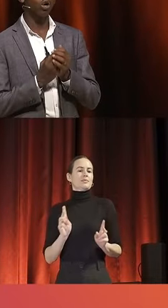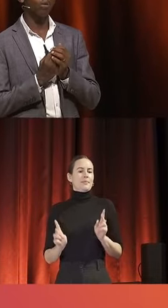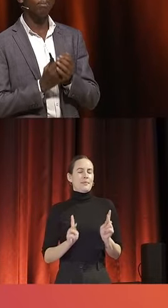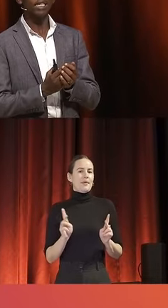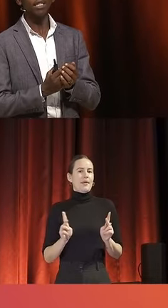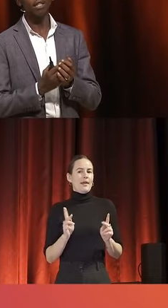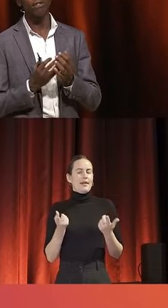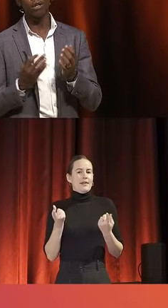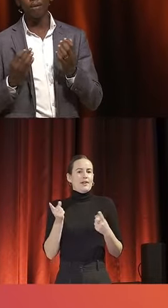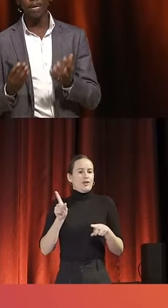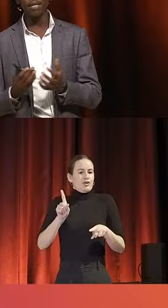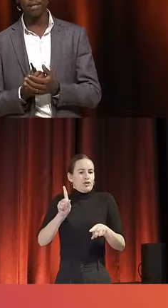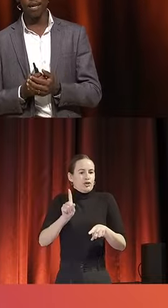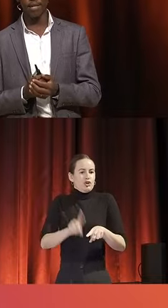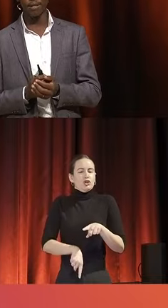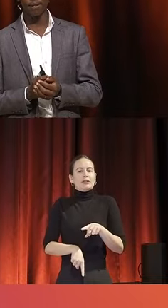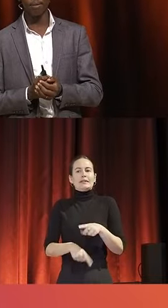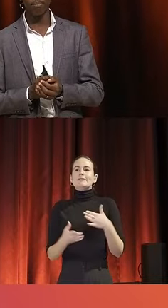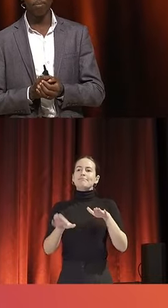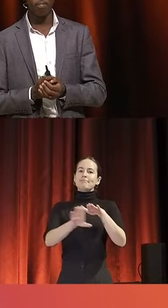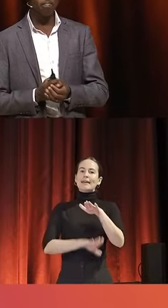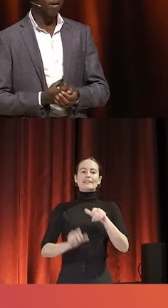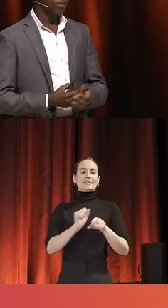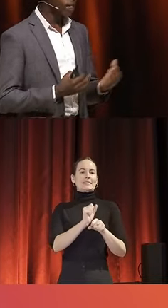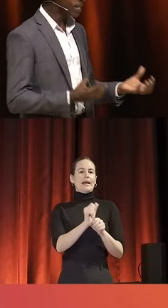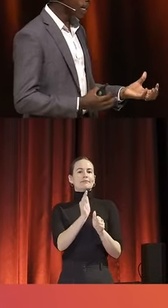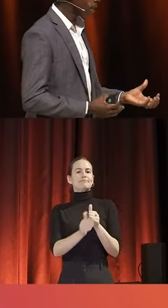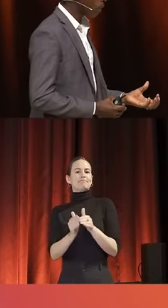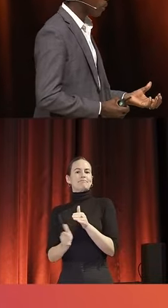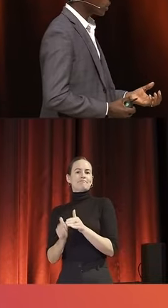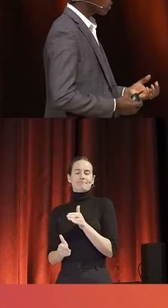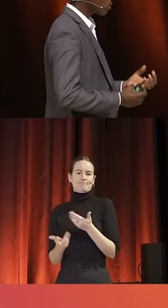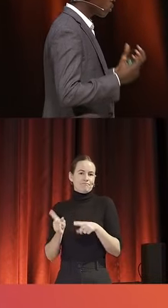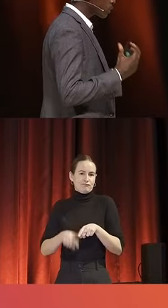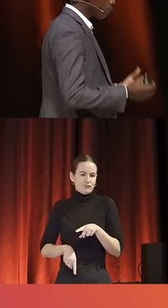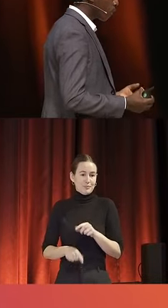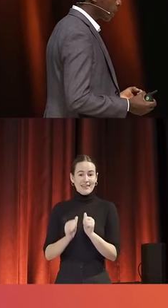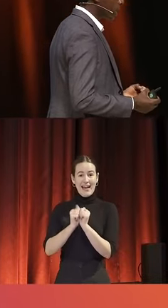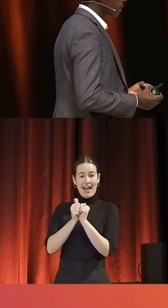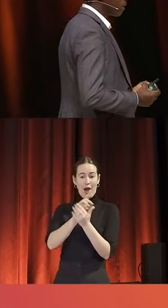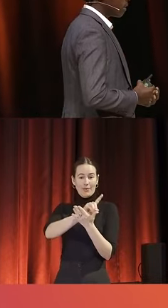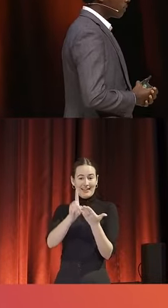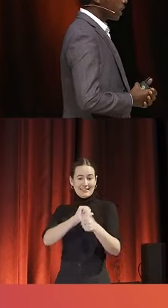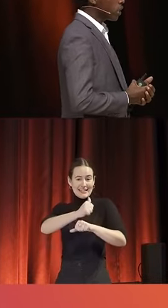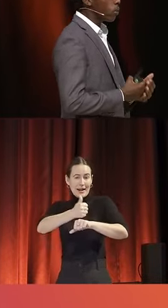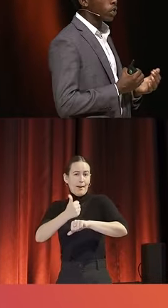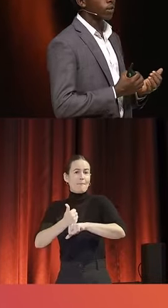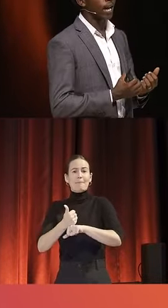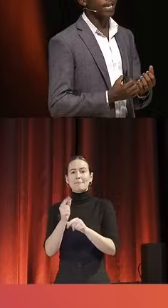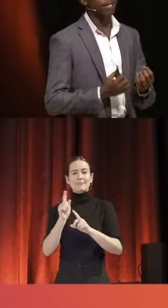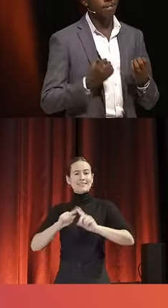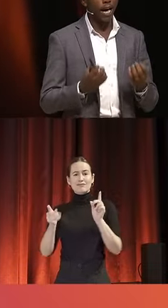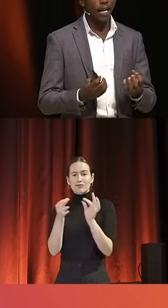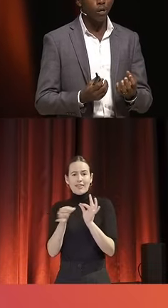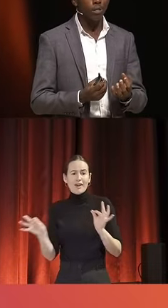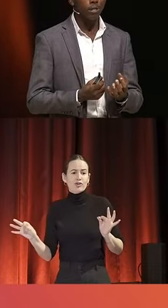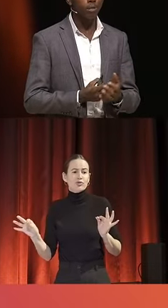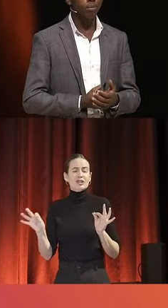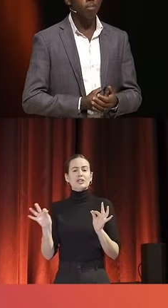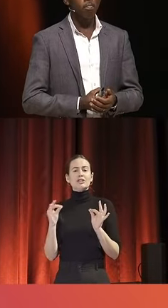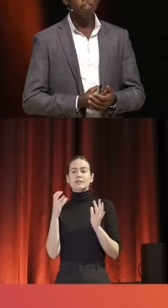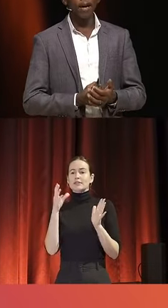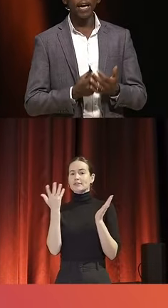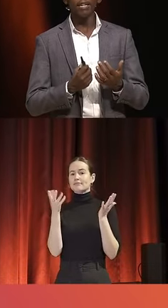to complete even basic tasks. The design language was foreign, they didn't recognize